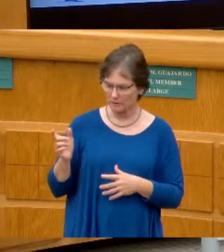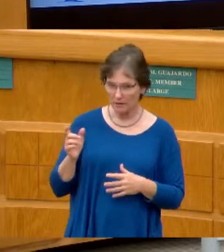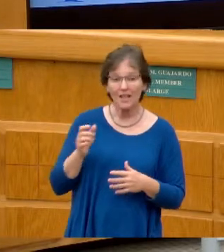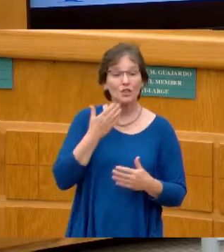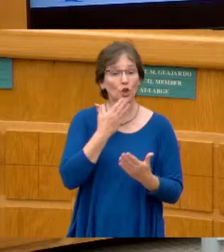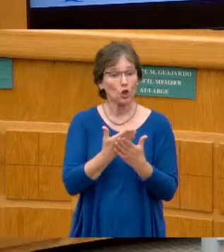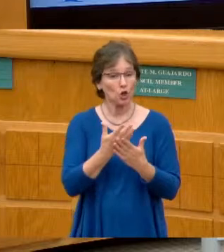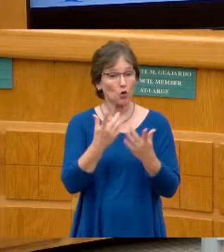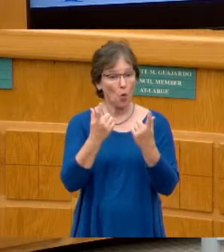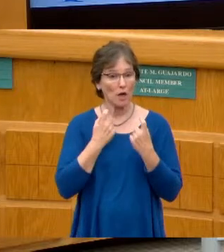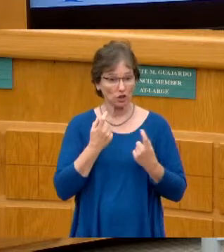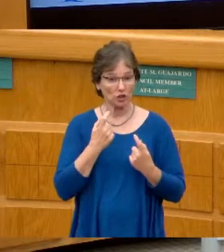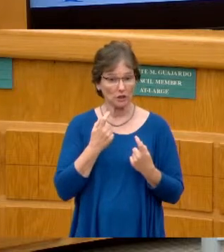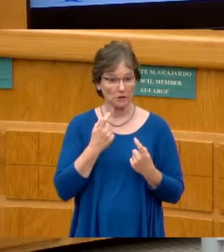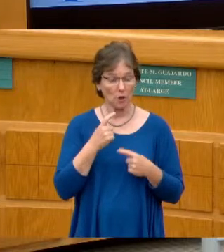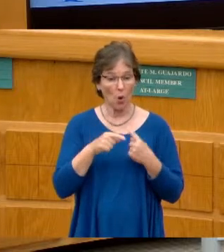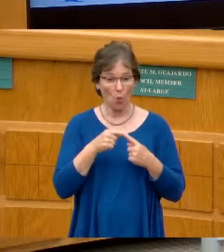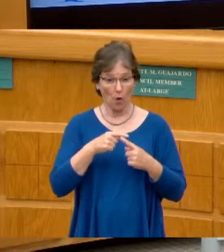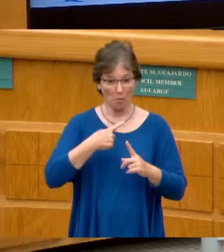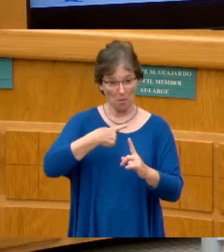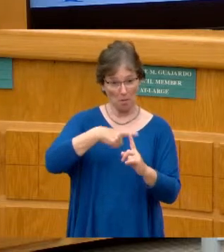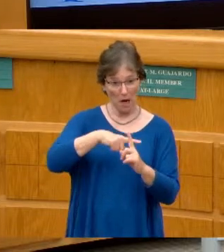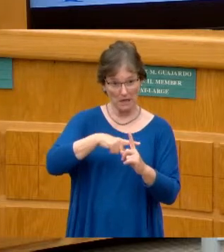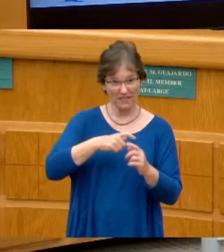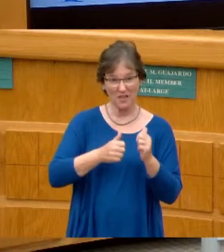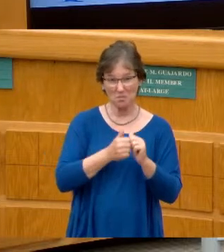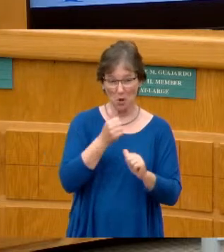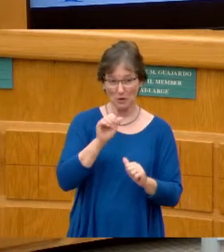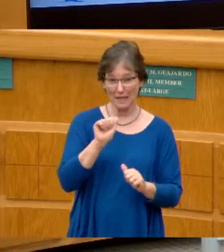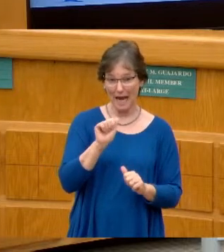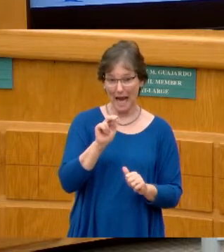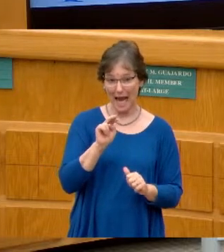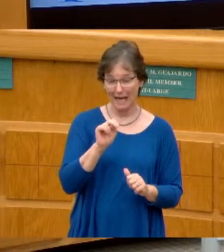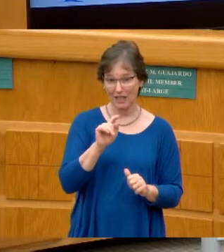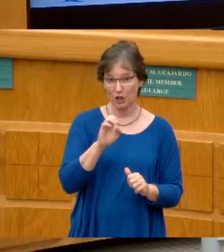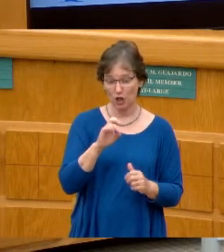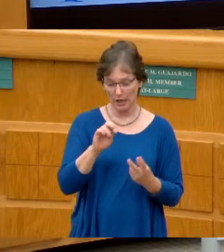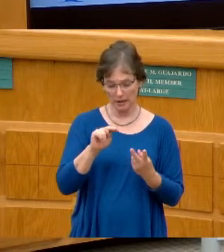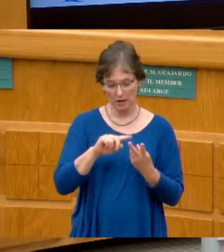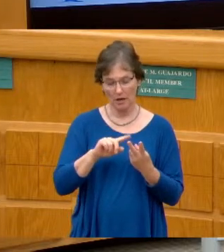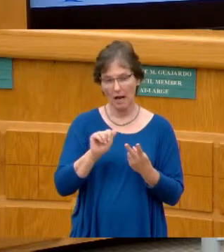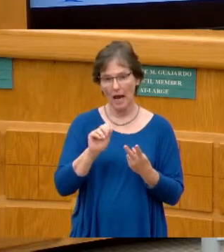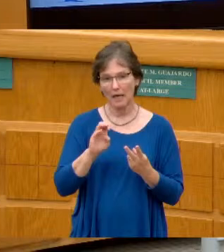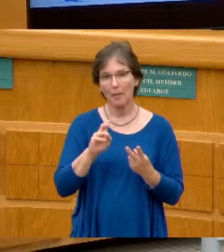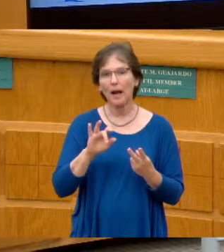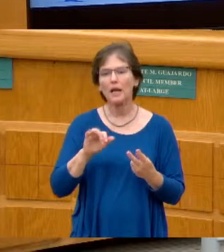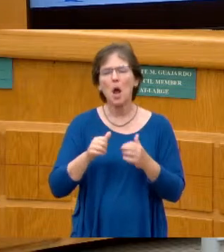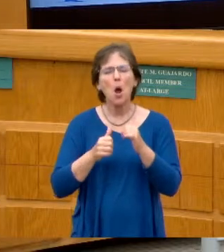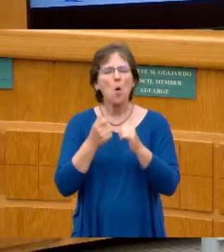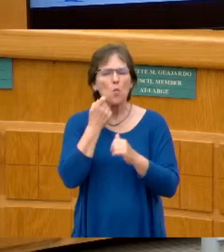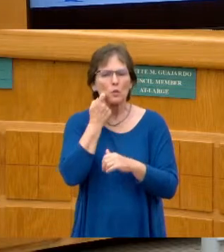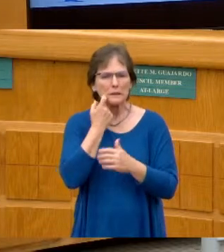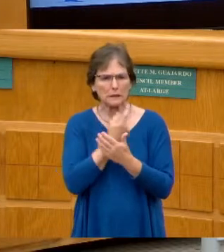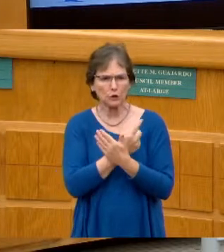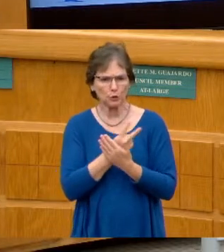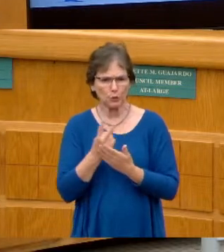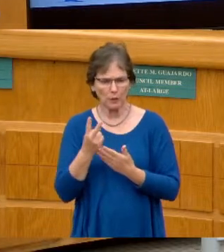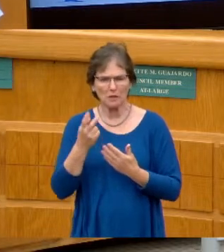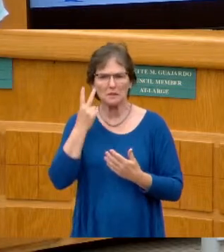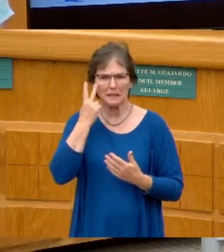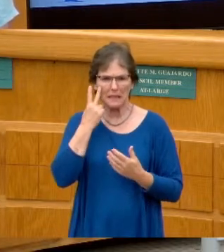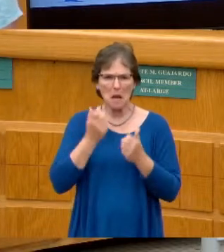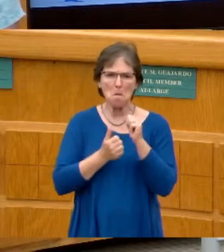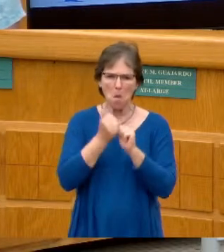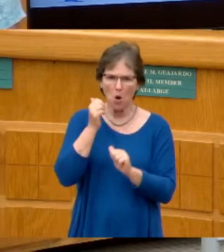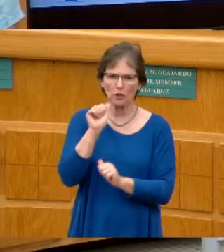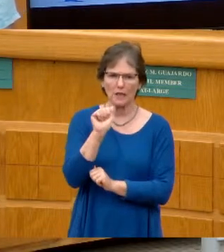So first question, do most probable cases have a positive test, antigen, or antibody? or